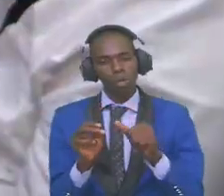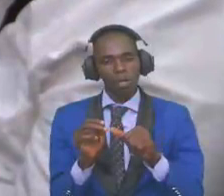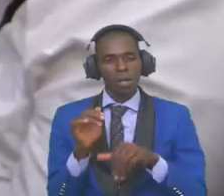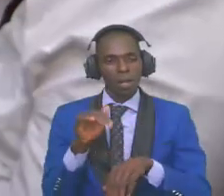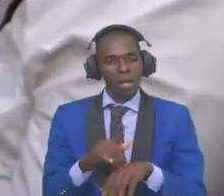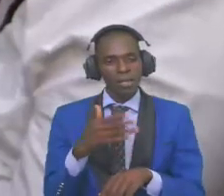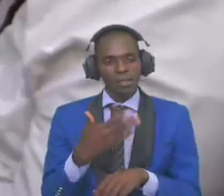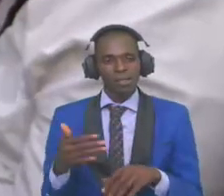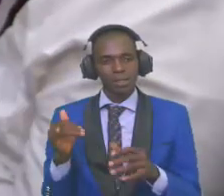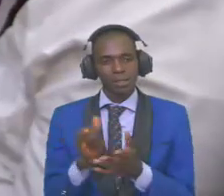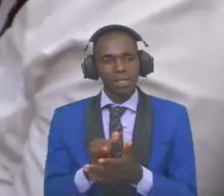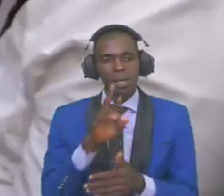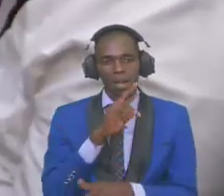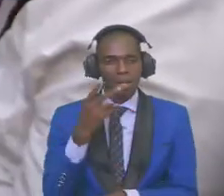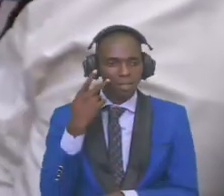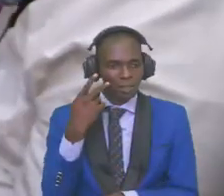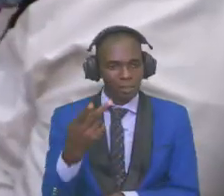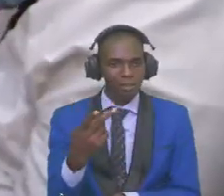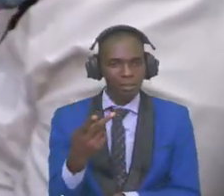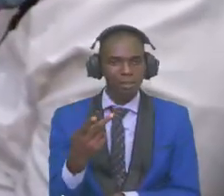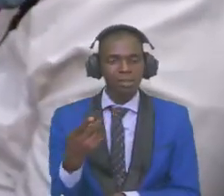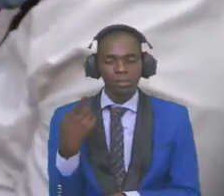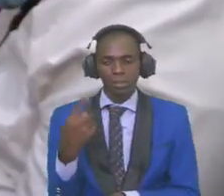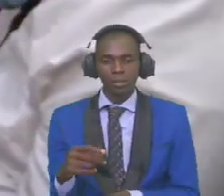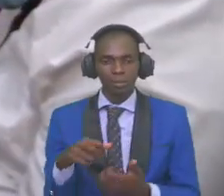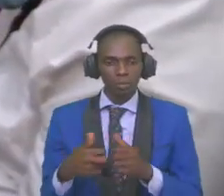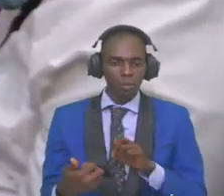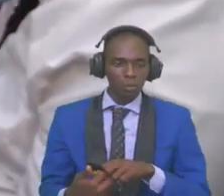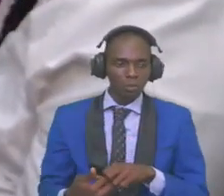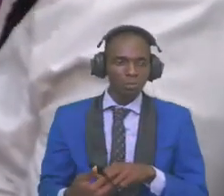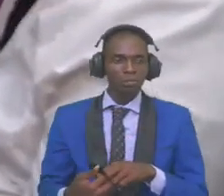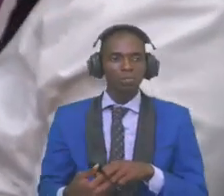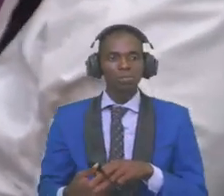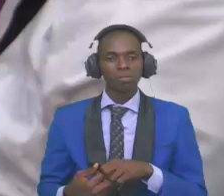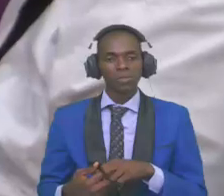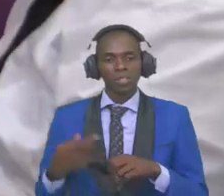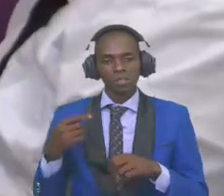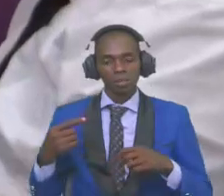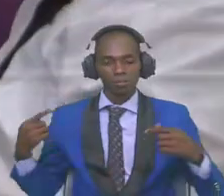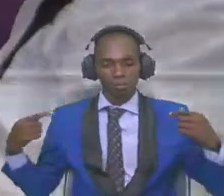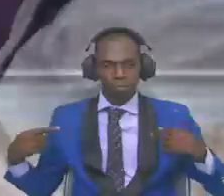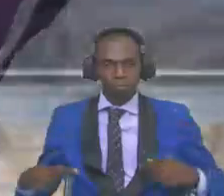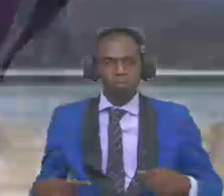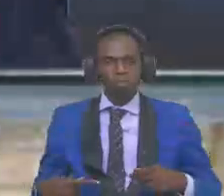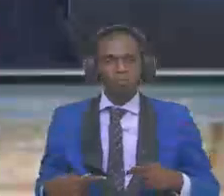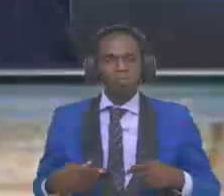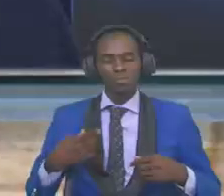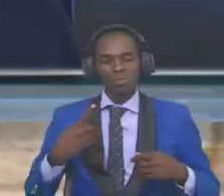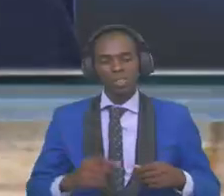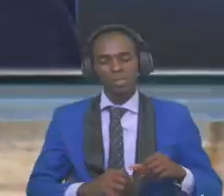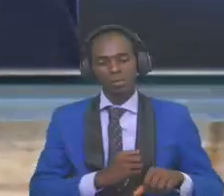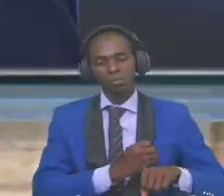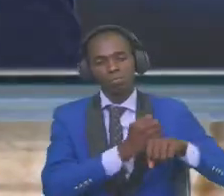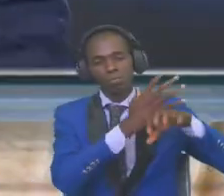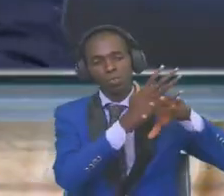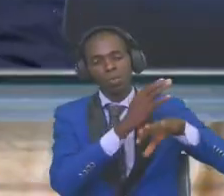which are seen, the hurdles, the thorn in the way, the mountain in